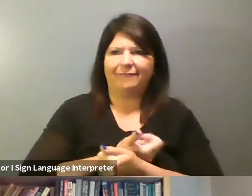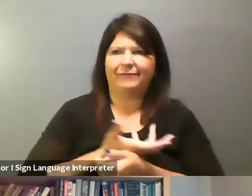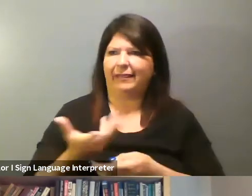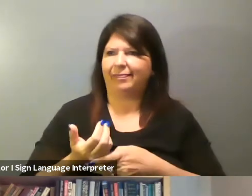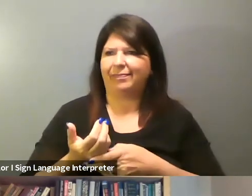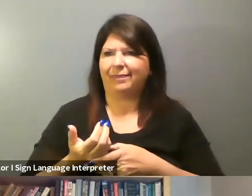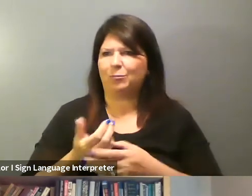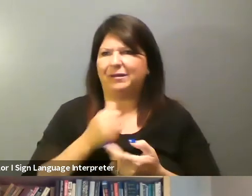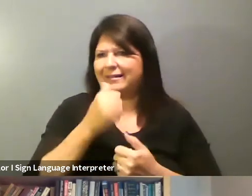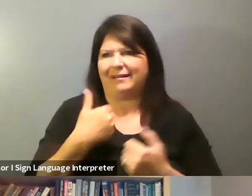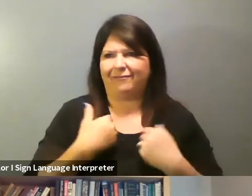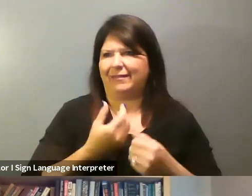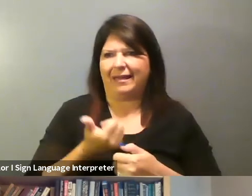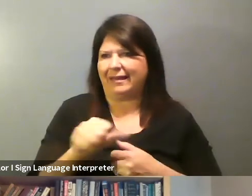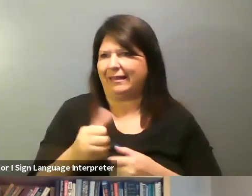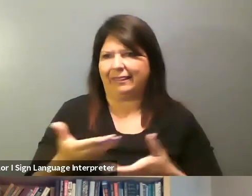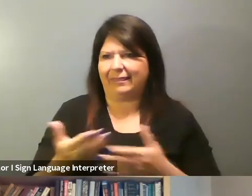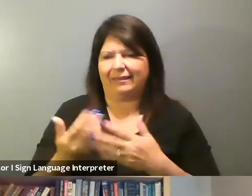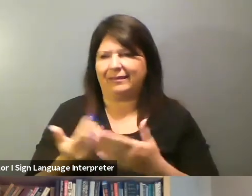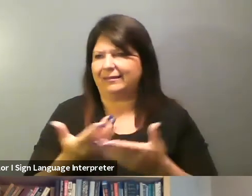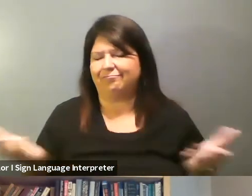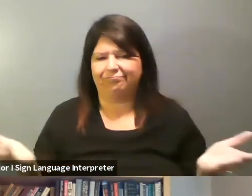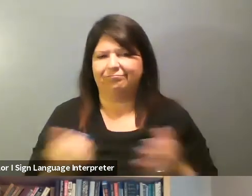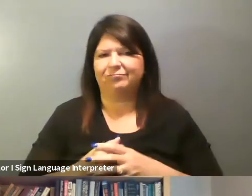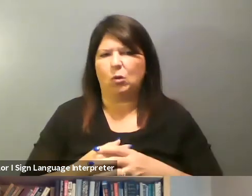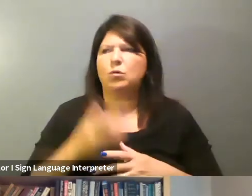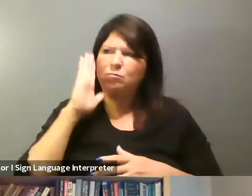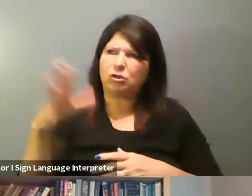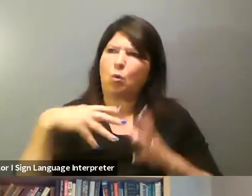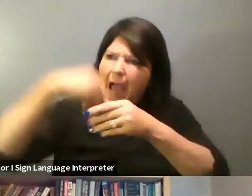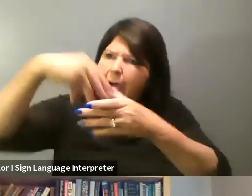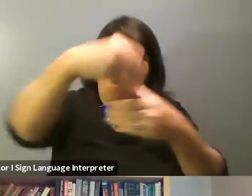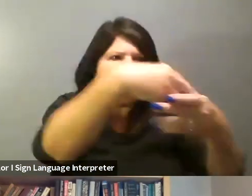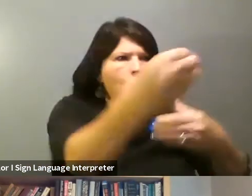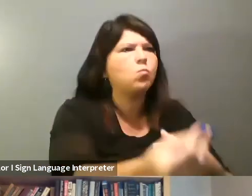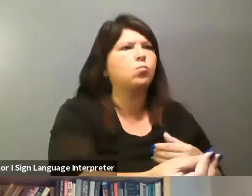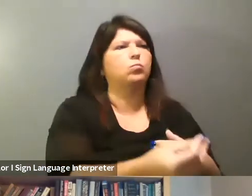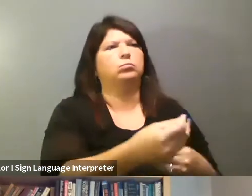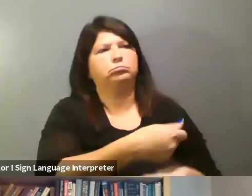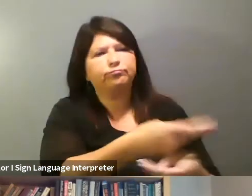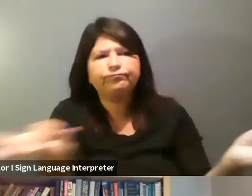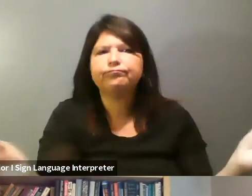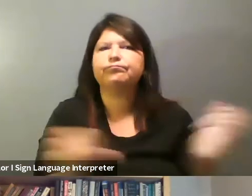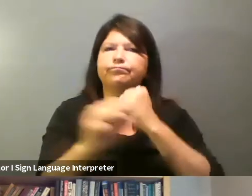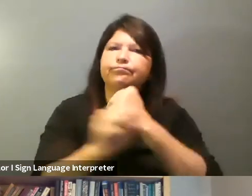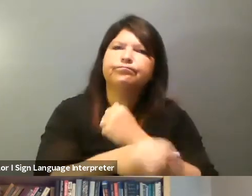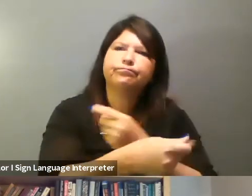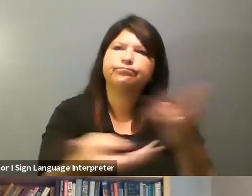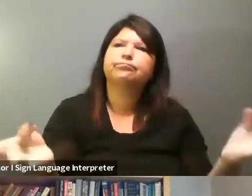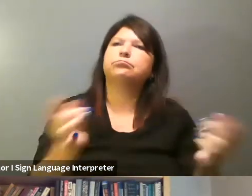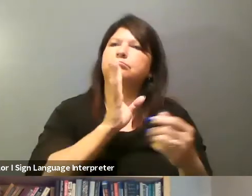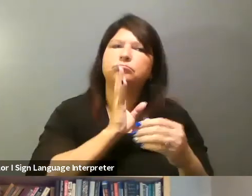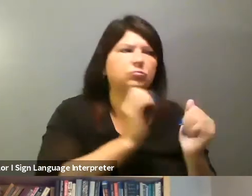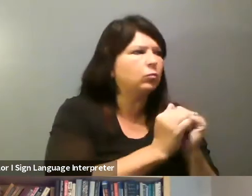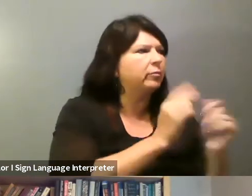of flyers and talked to people on the street, sold newspapers, and talked to people on the street some more.